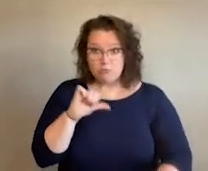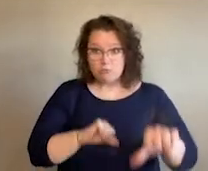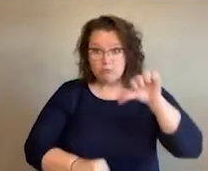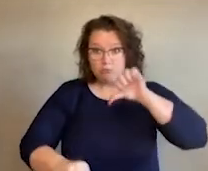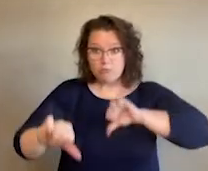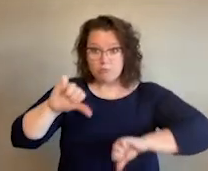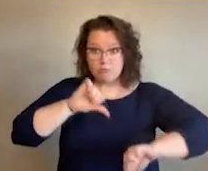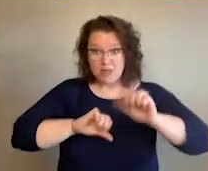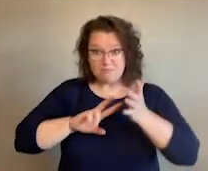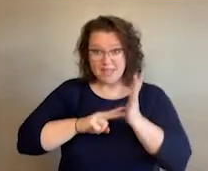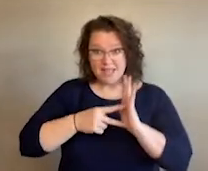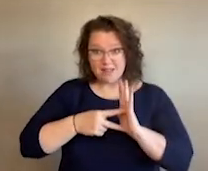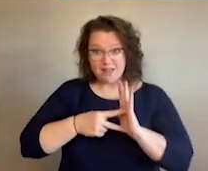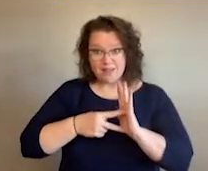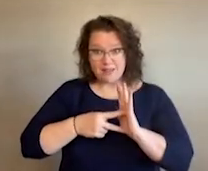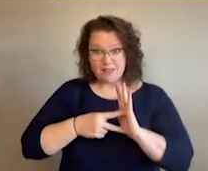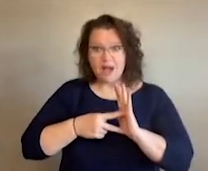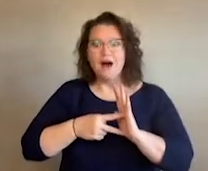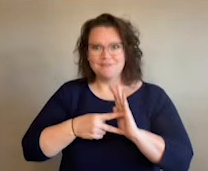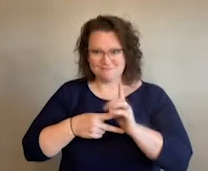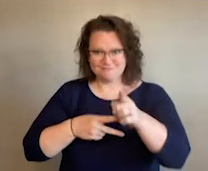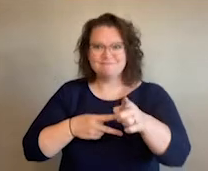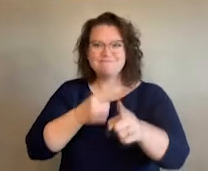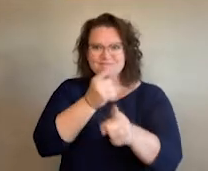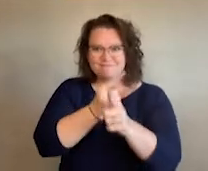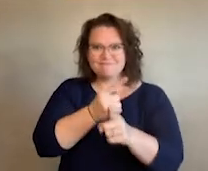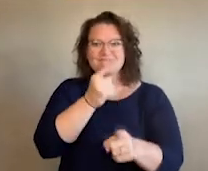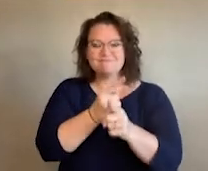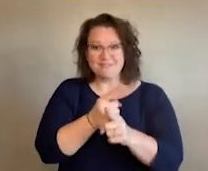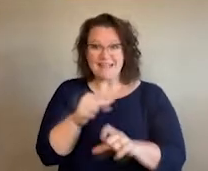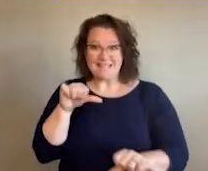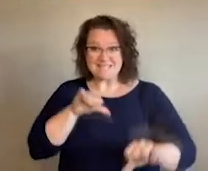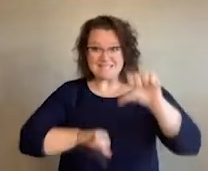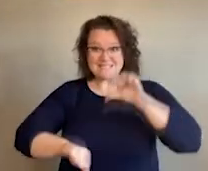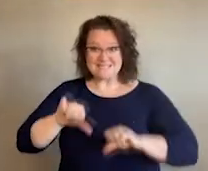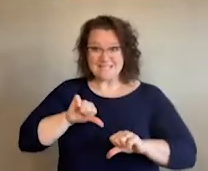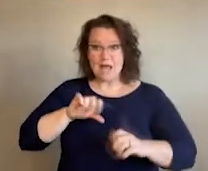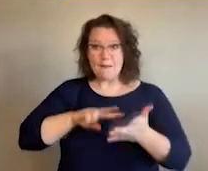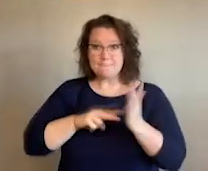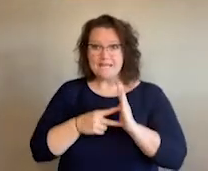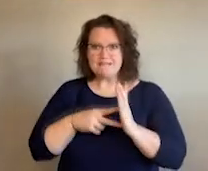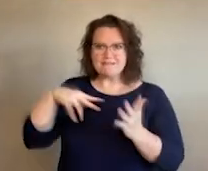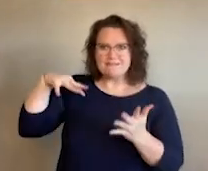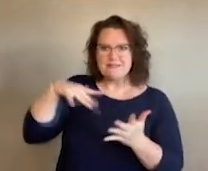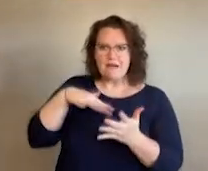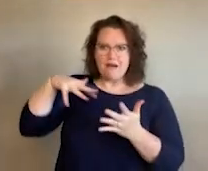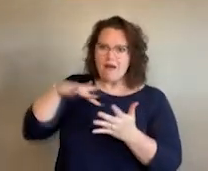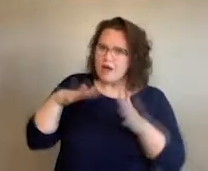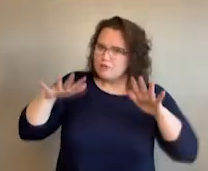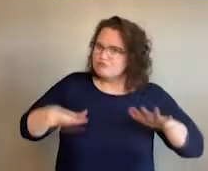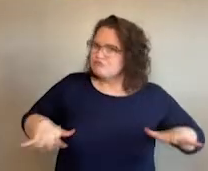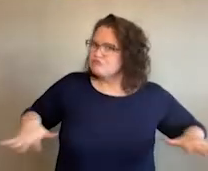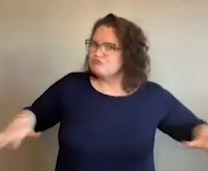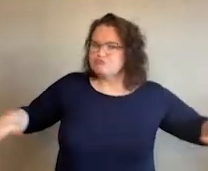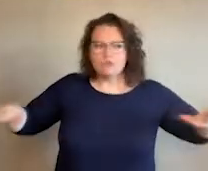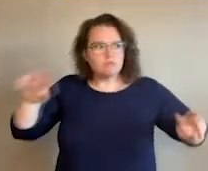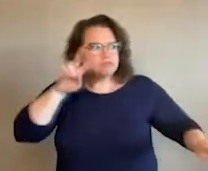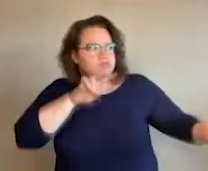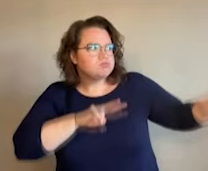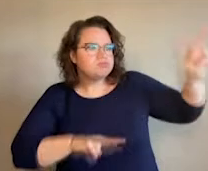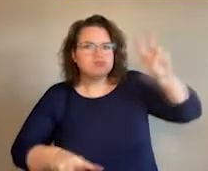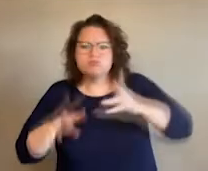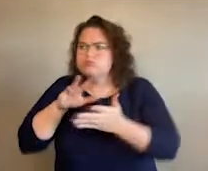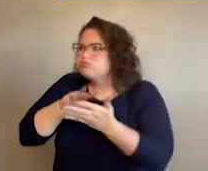those are some good answers. Yes, science is the study of things all around us. And people who